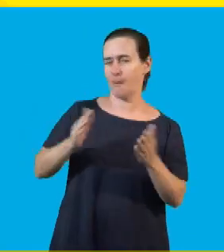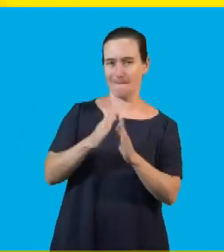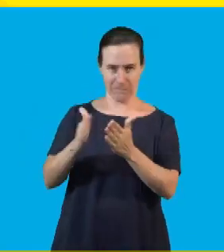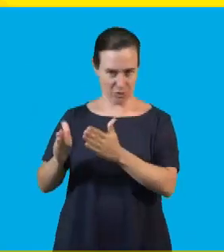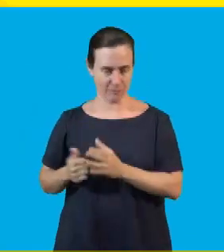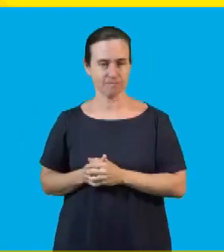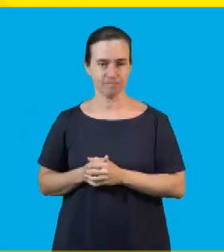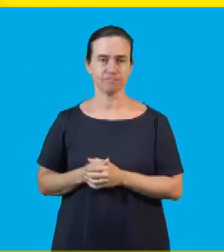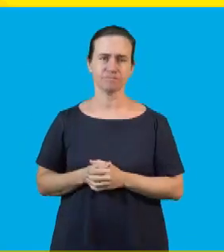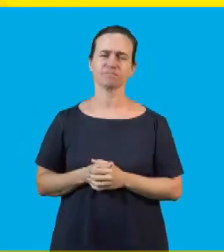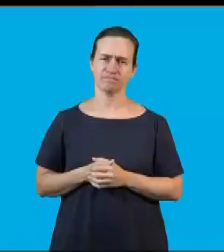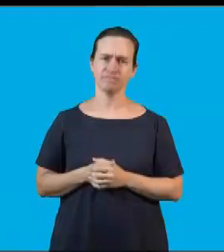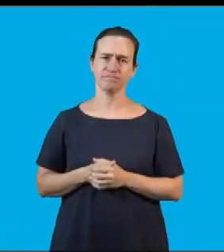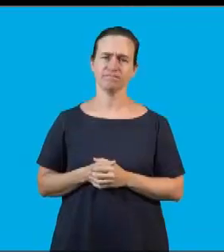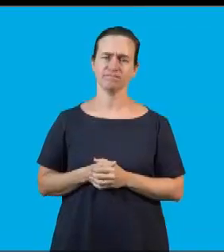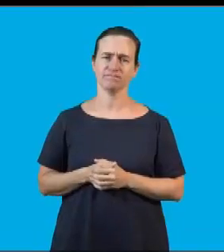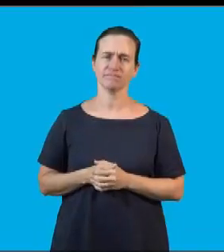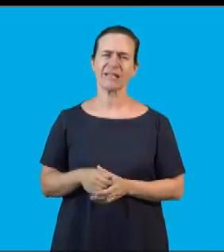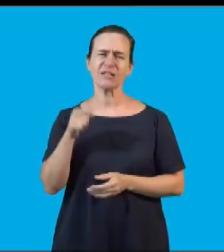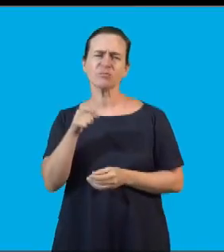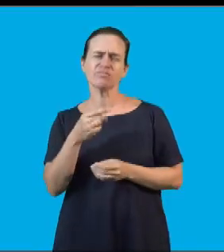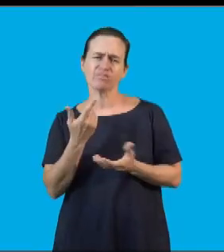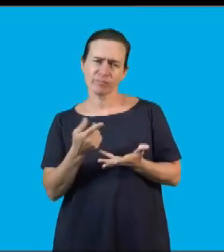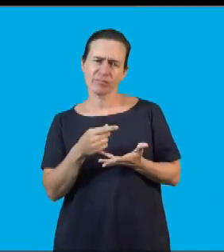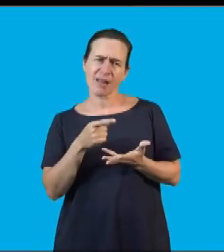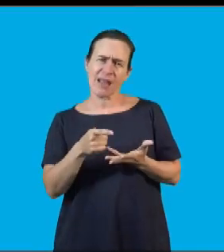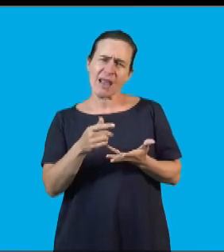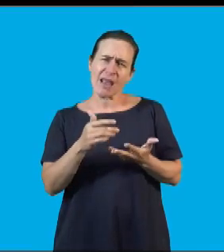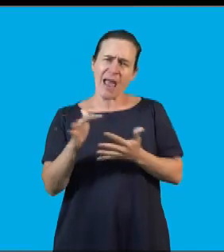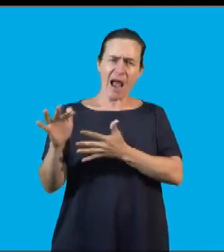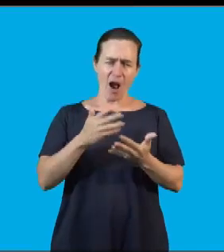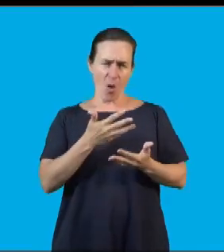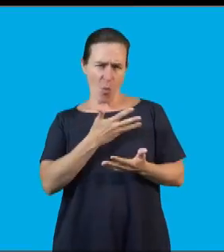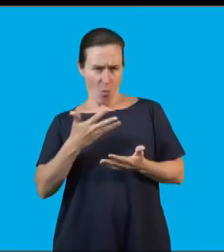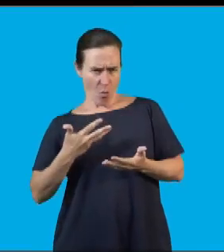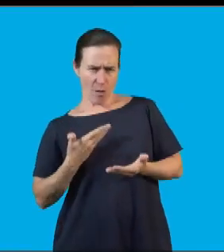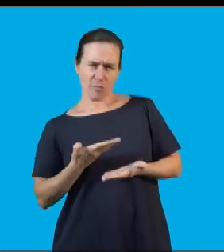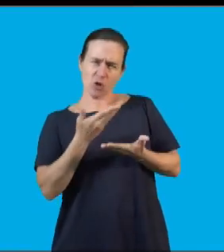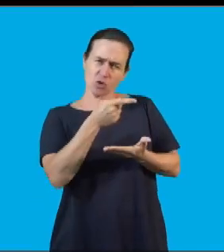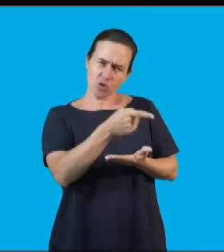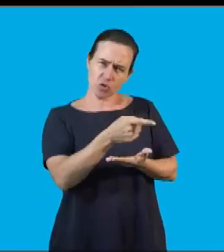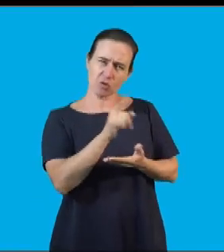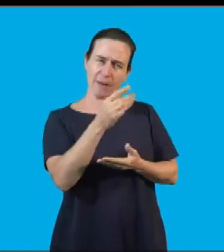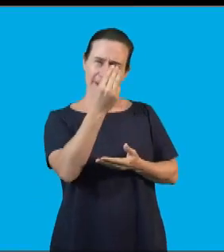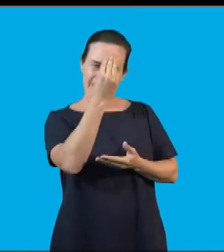of audiobooks. So we're looking for this question at the portrayal of the woman. There is, of course,